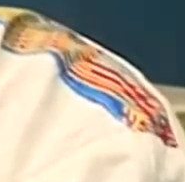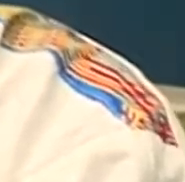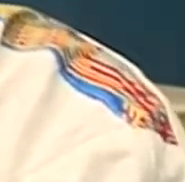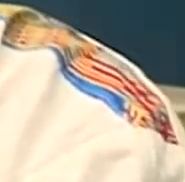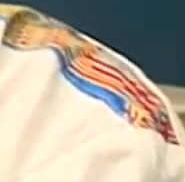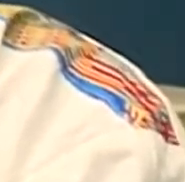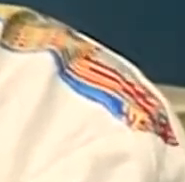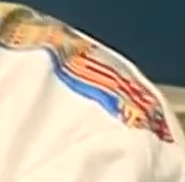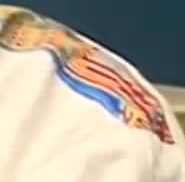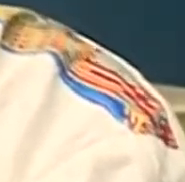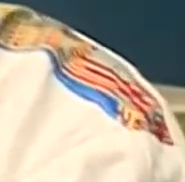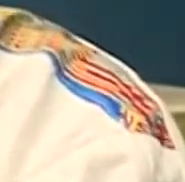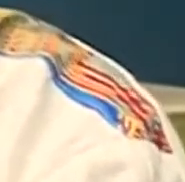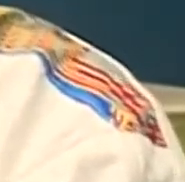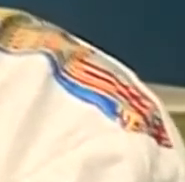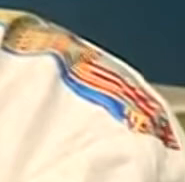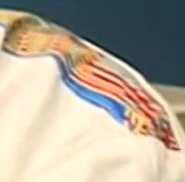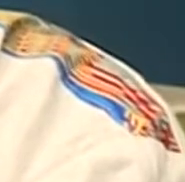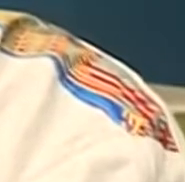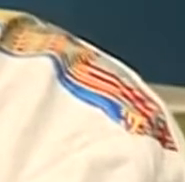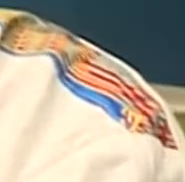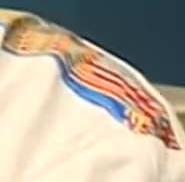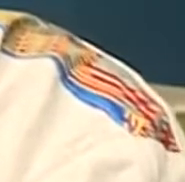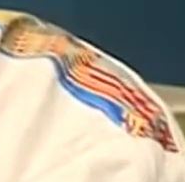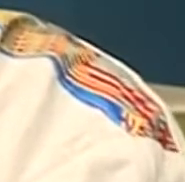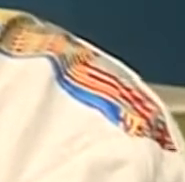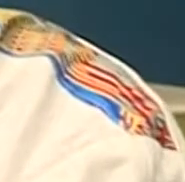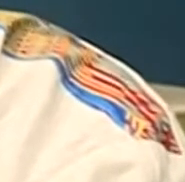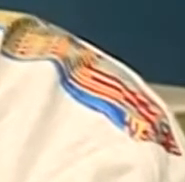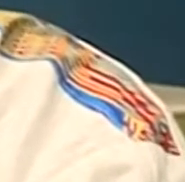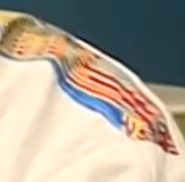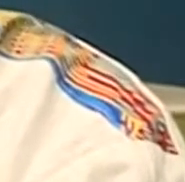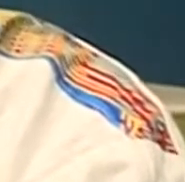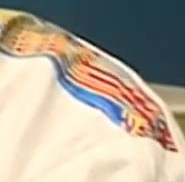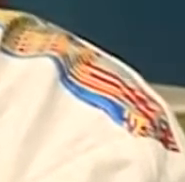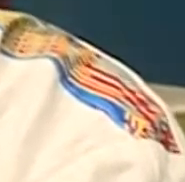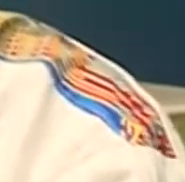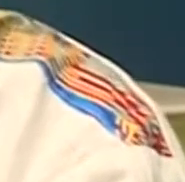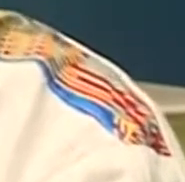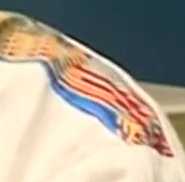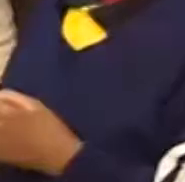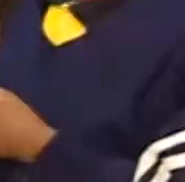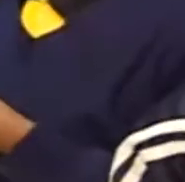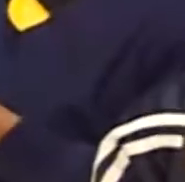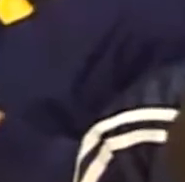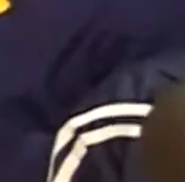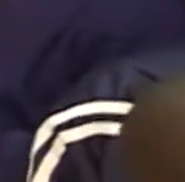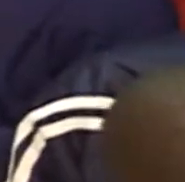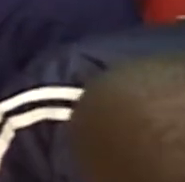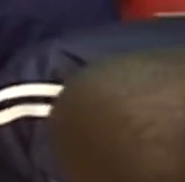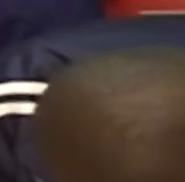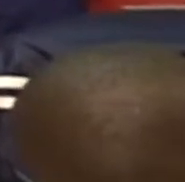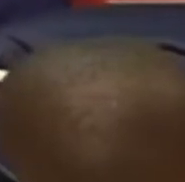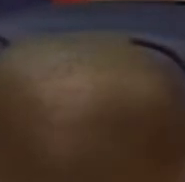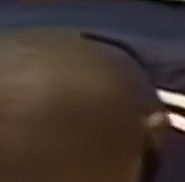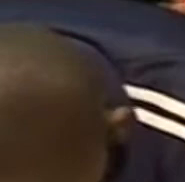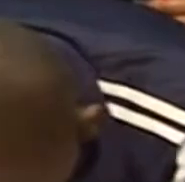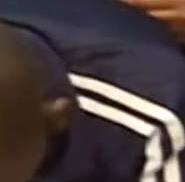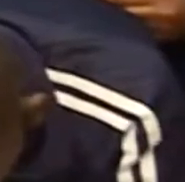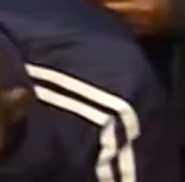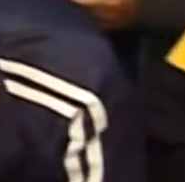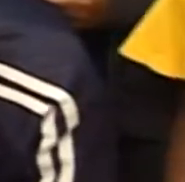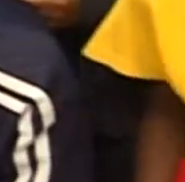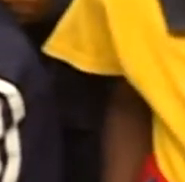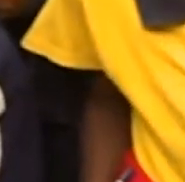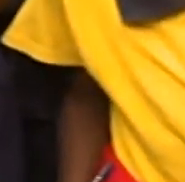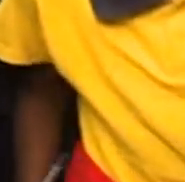insane. Certainly, I am sane. And so I am sane to now. He attests the significance